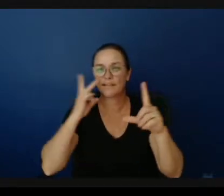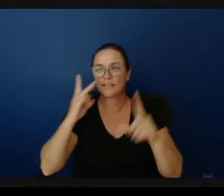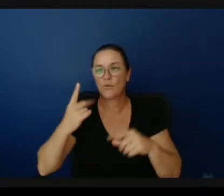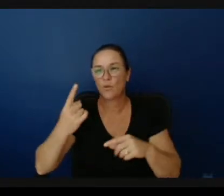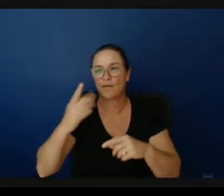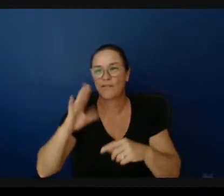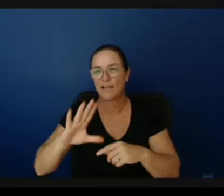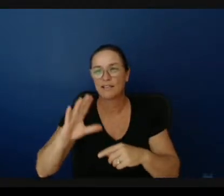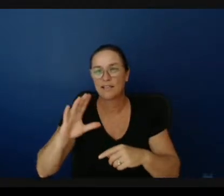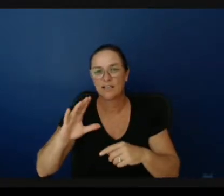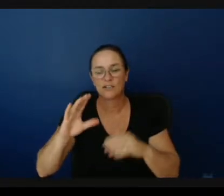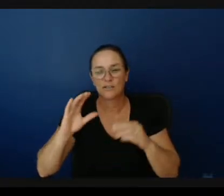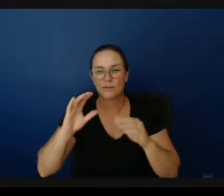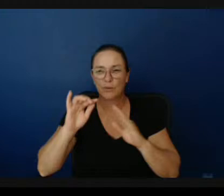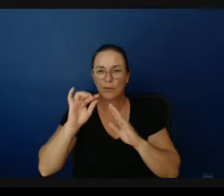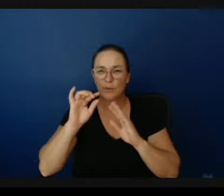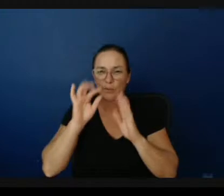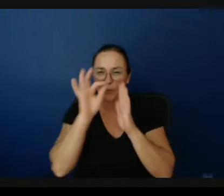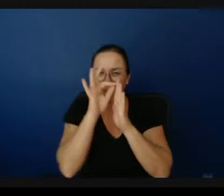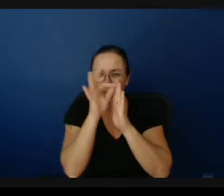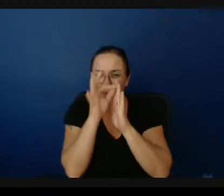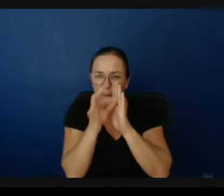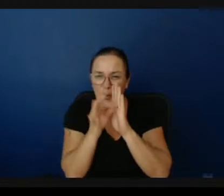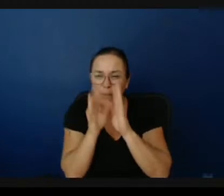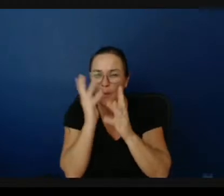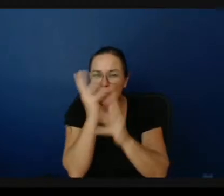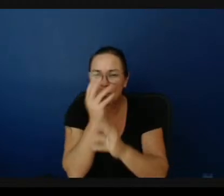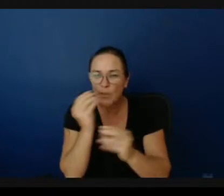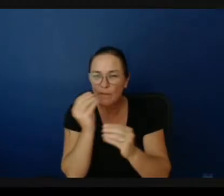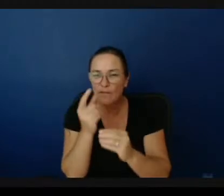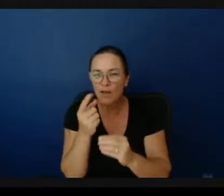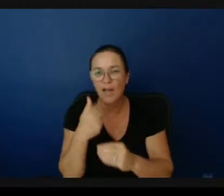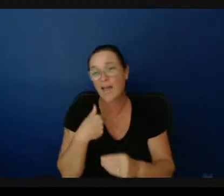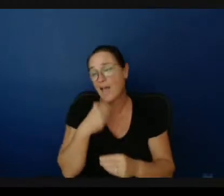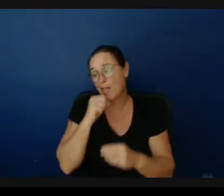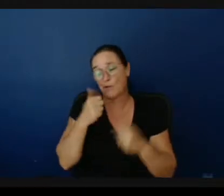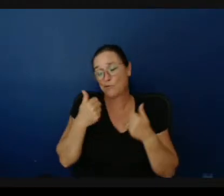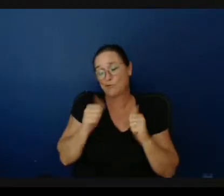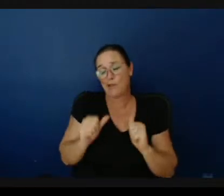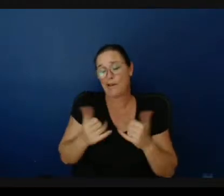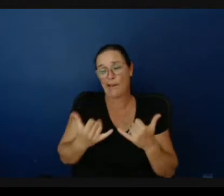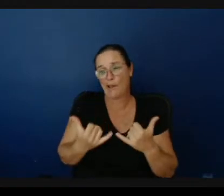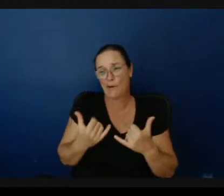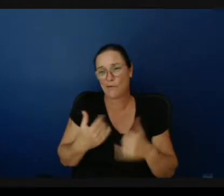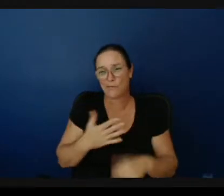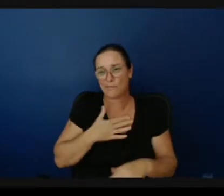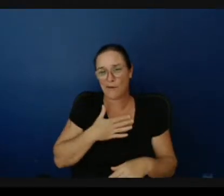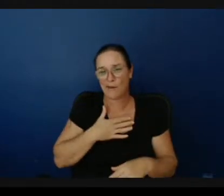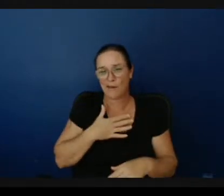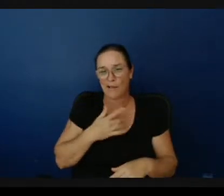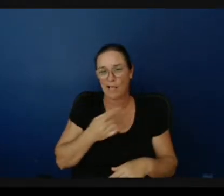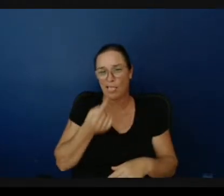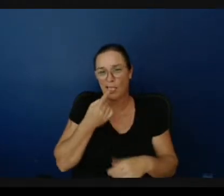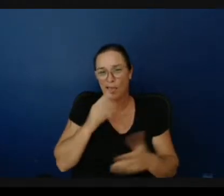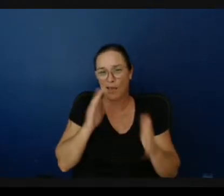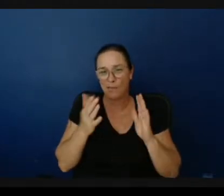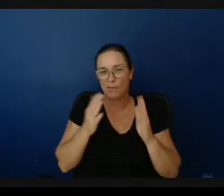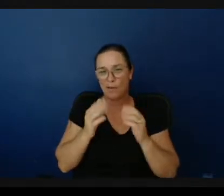the detail on that. And again, this is why I don't even try anymore. I'm not going to get that kind of balance